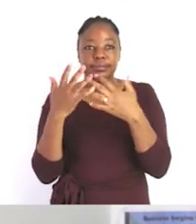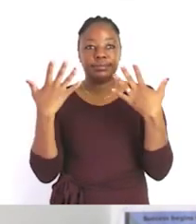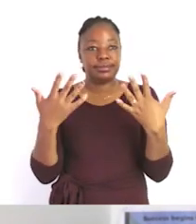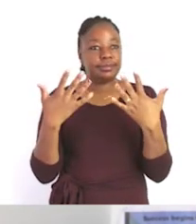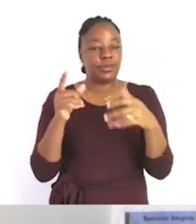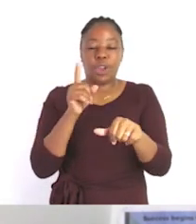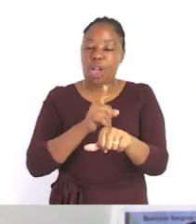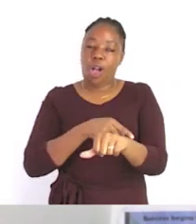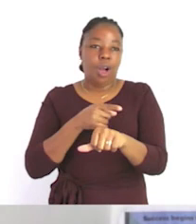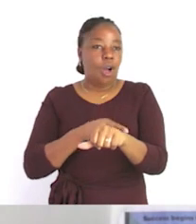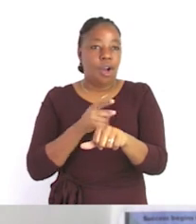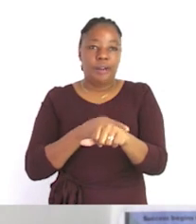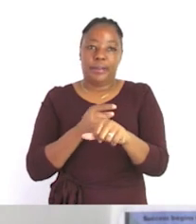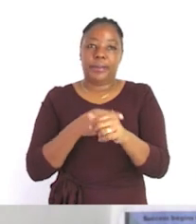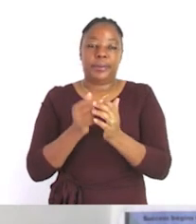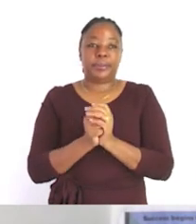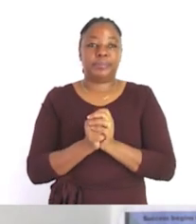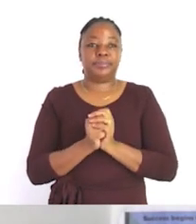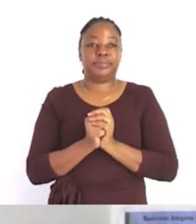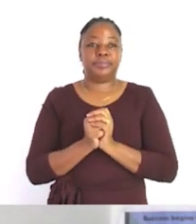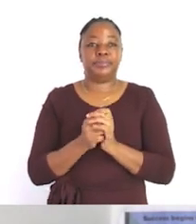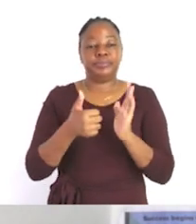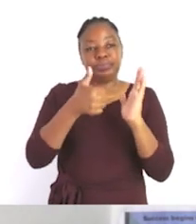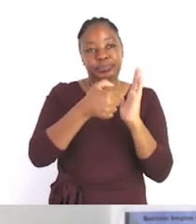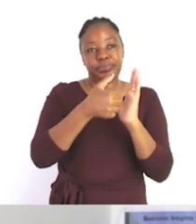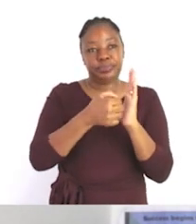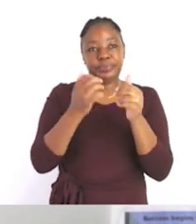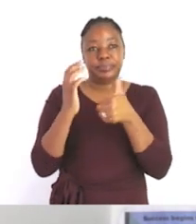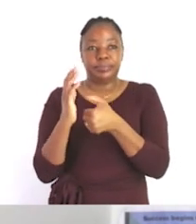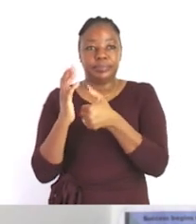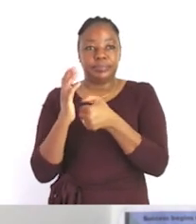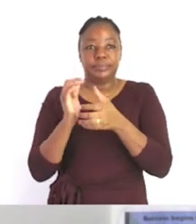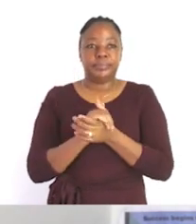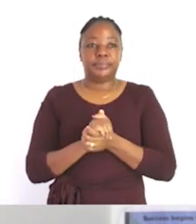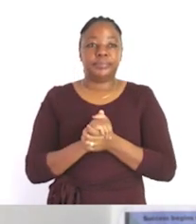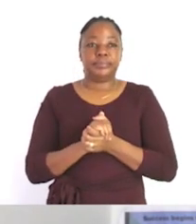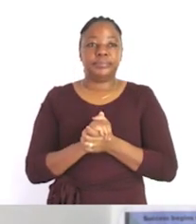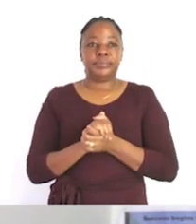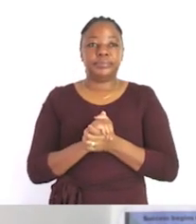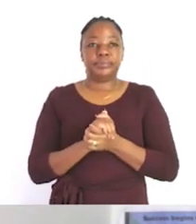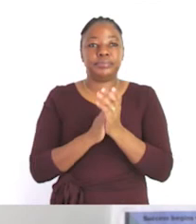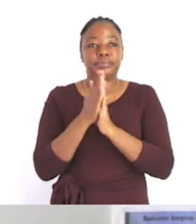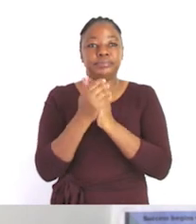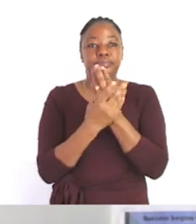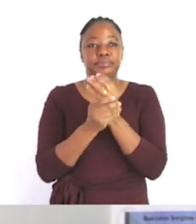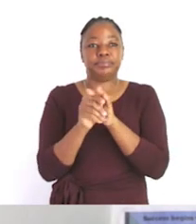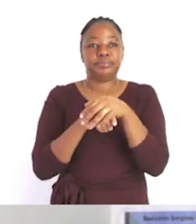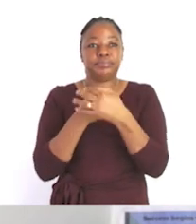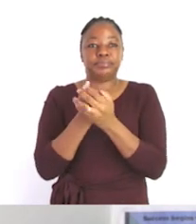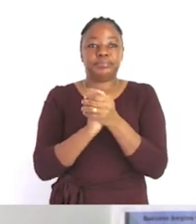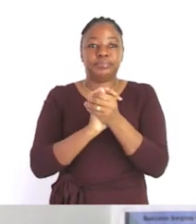every time. So let's take our sanitizer. 2 spritz, yes.